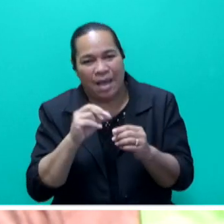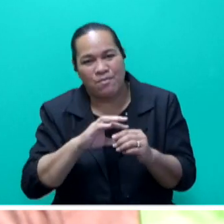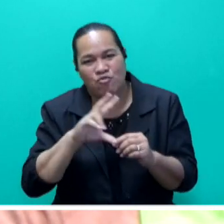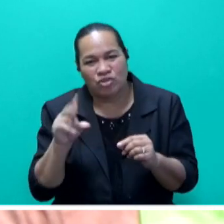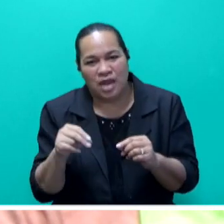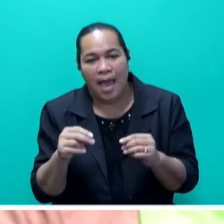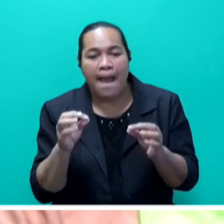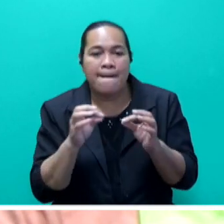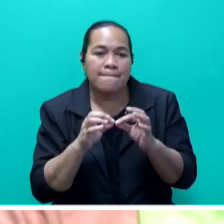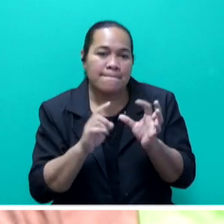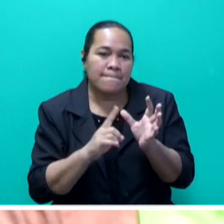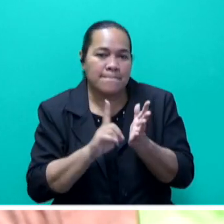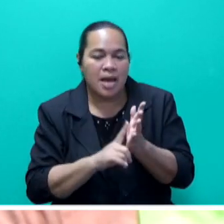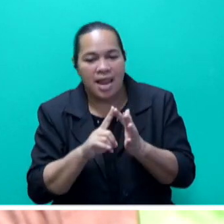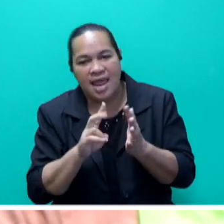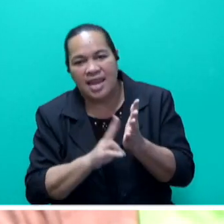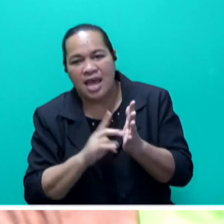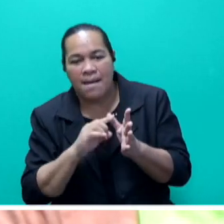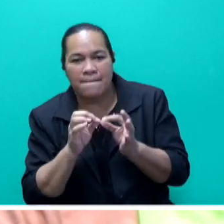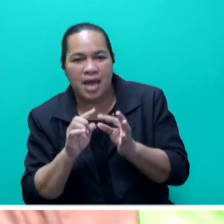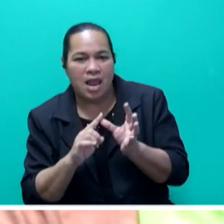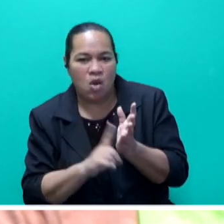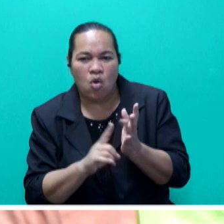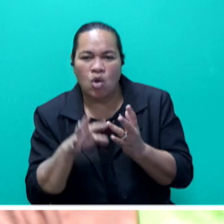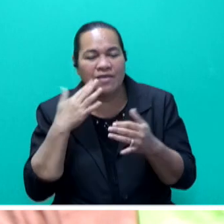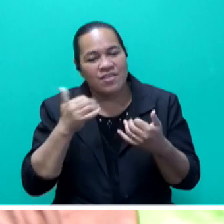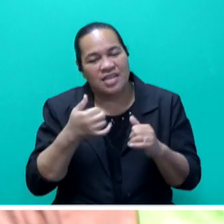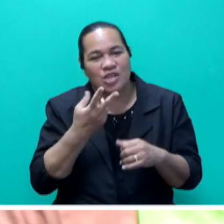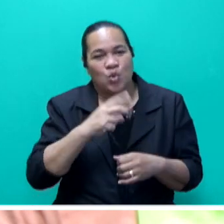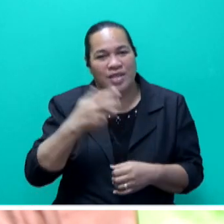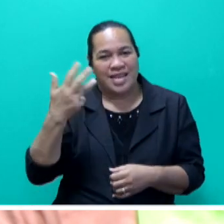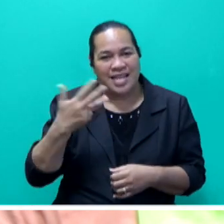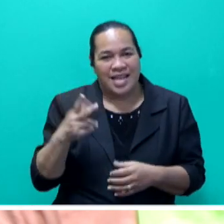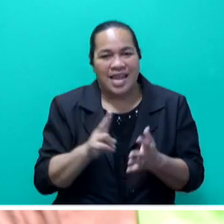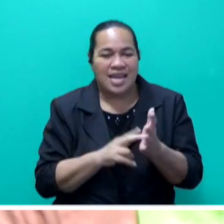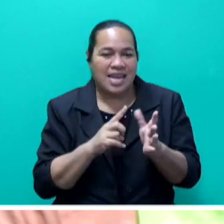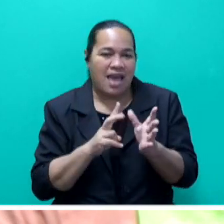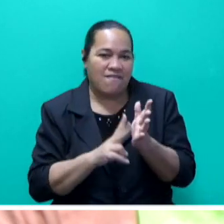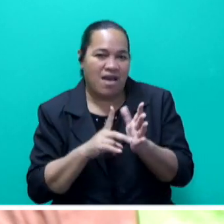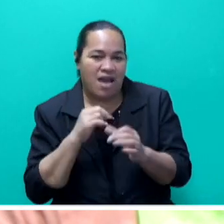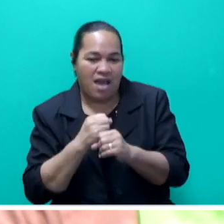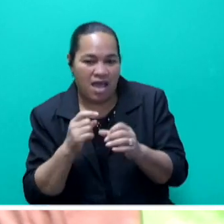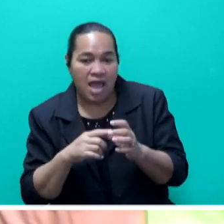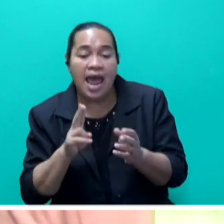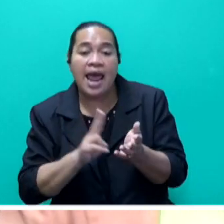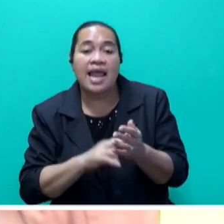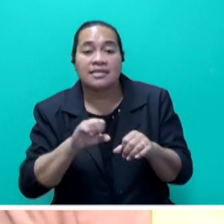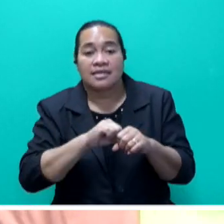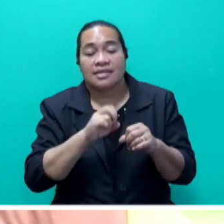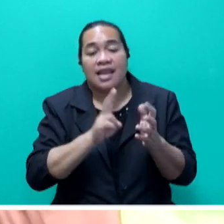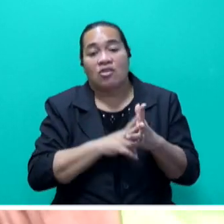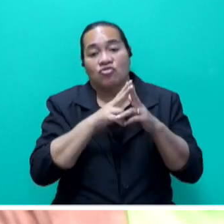included the Mbalanambolo Modular Bridge, completed in 2019, the Navanga Modular Bridge, Nandronga Navasa, completed